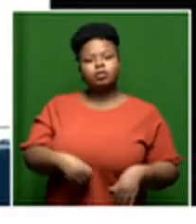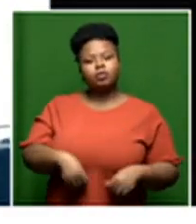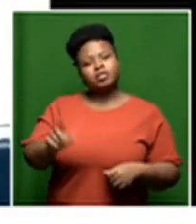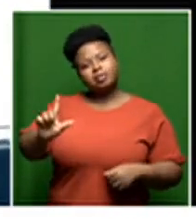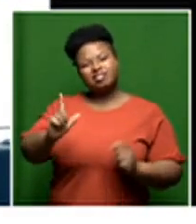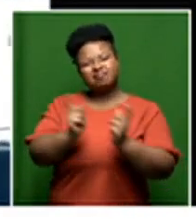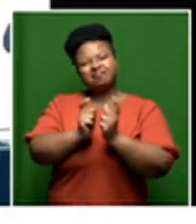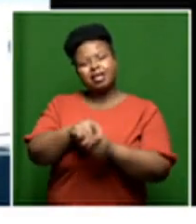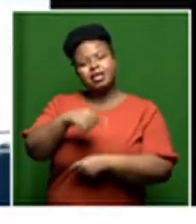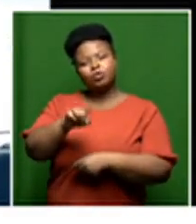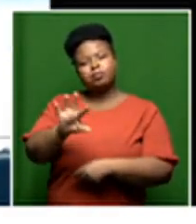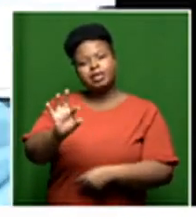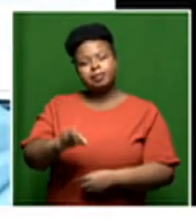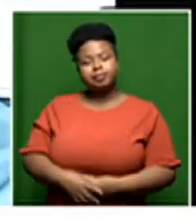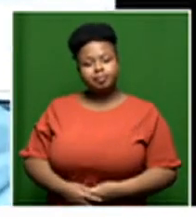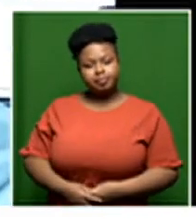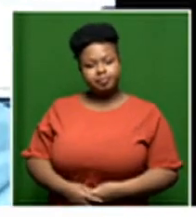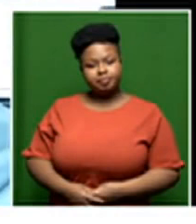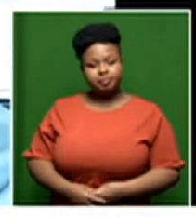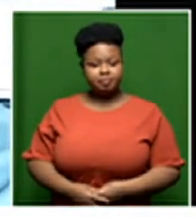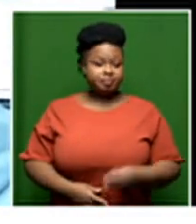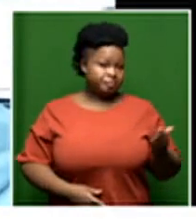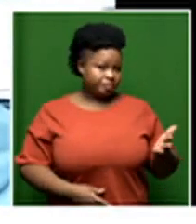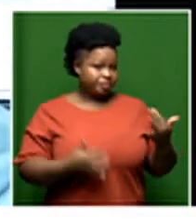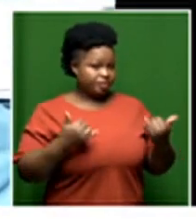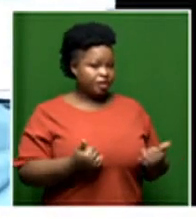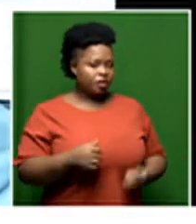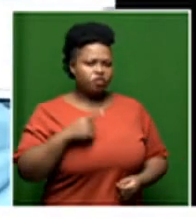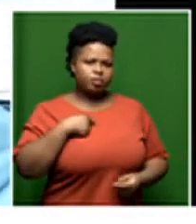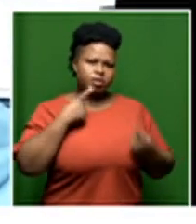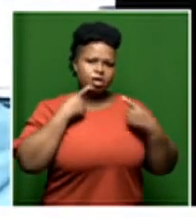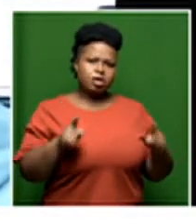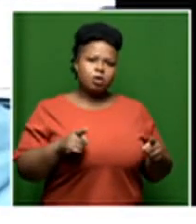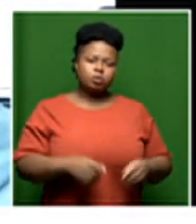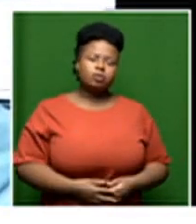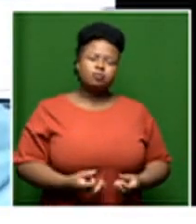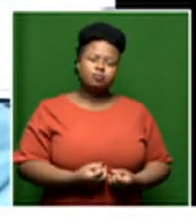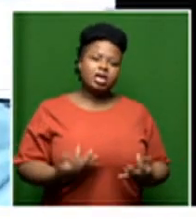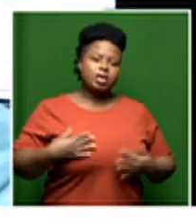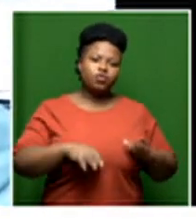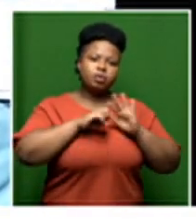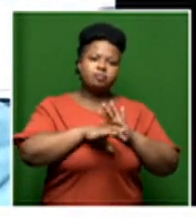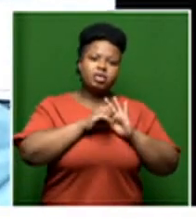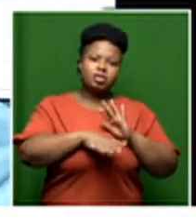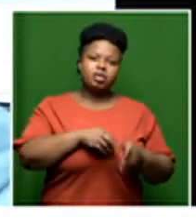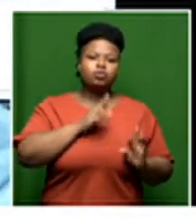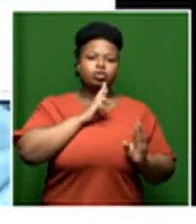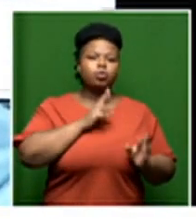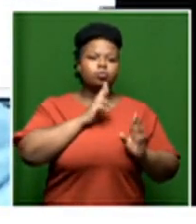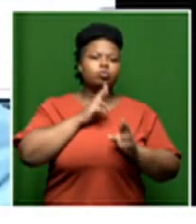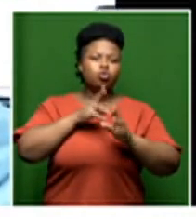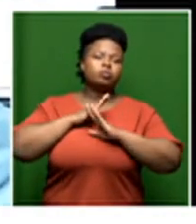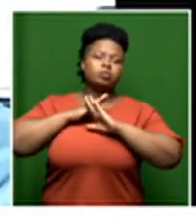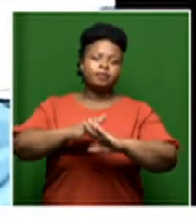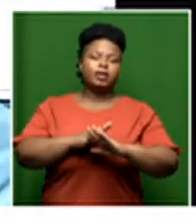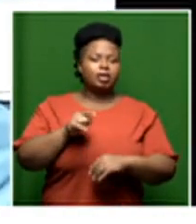Mamelodi Sundowns next Monday. Sisa, since this announcement, you've been on so many media platforms having to defend